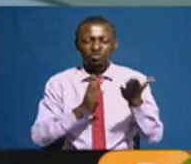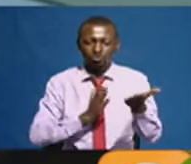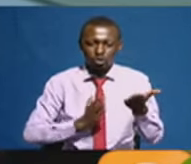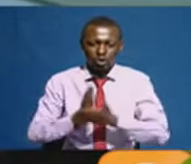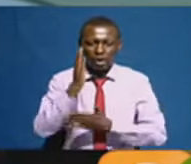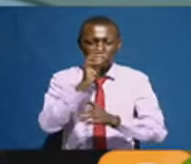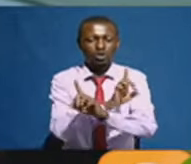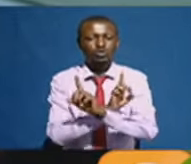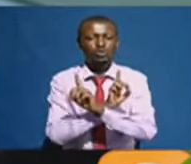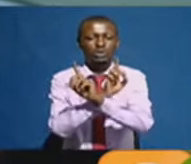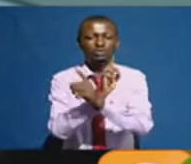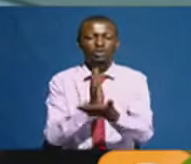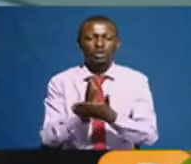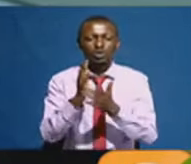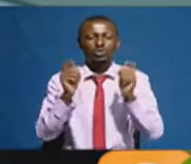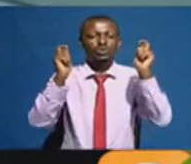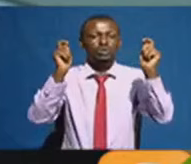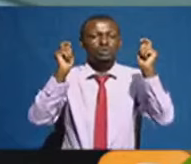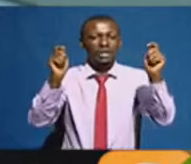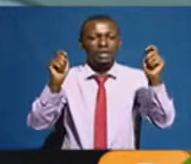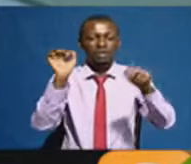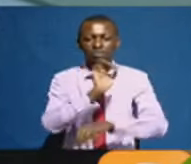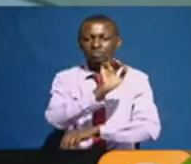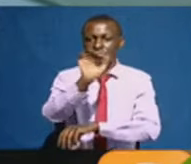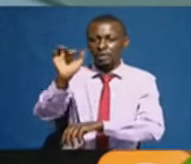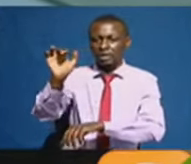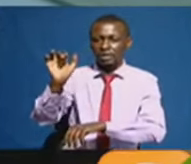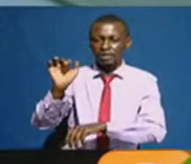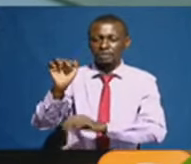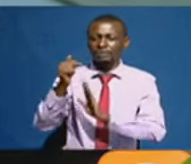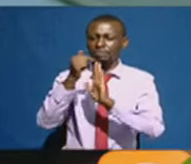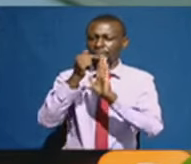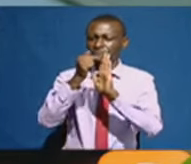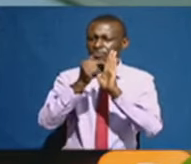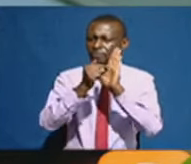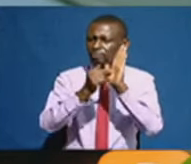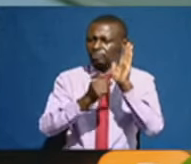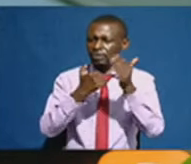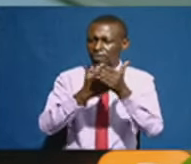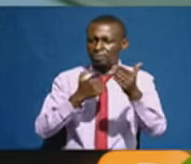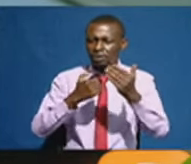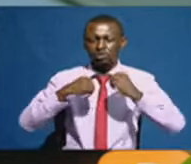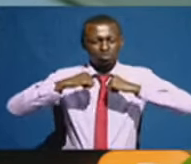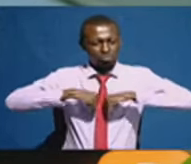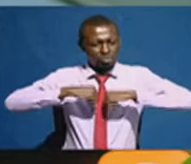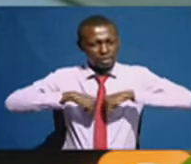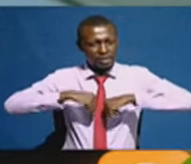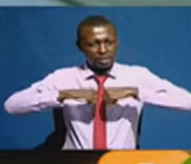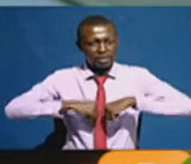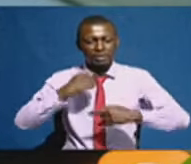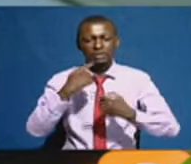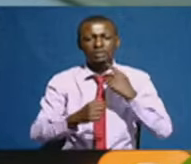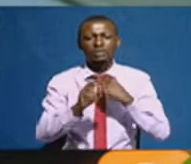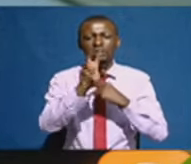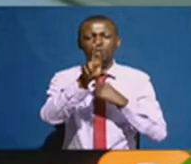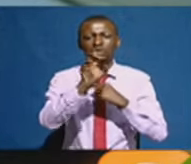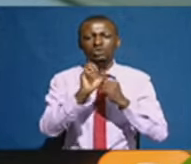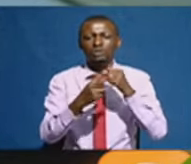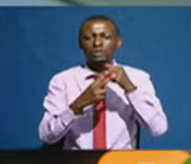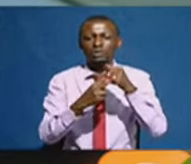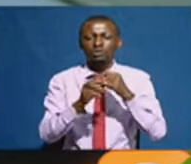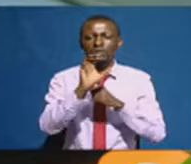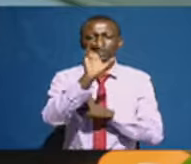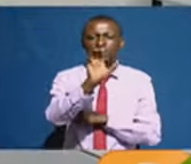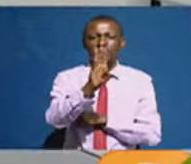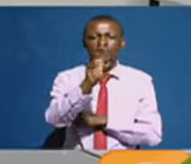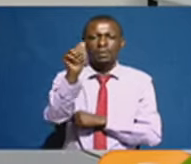what they are doing and to ask for what they thought they negotiated for successfully in the 2017 CBA. Yeah, you know,